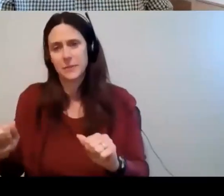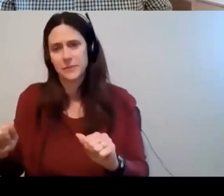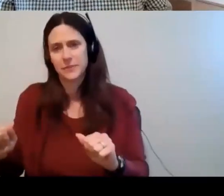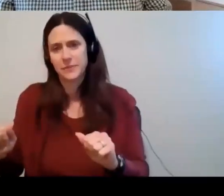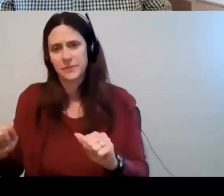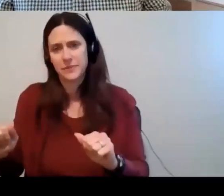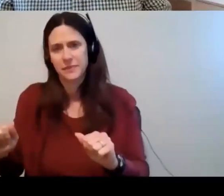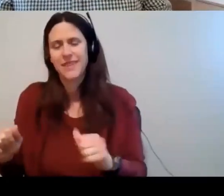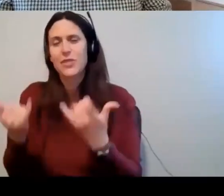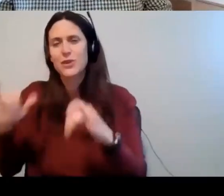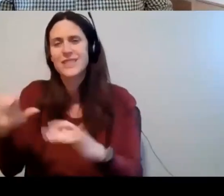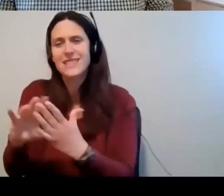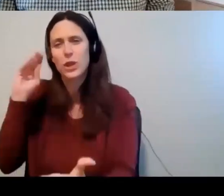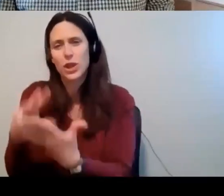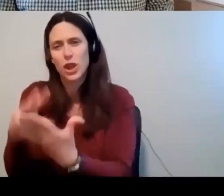capability yet. They're still learning.